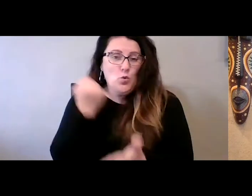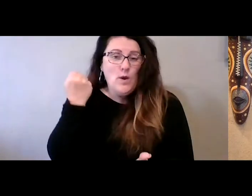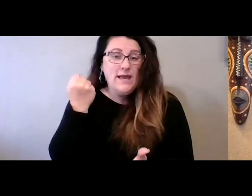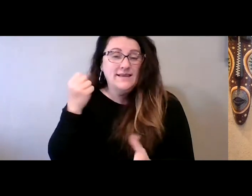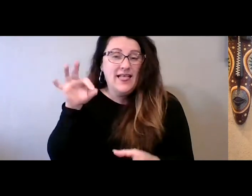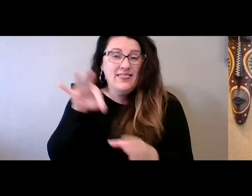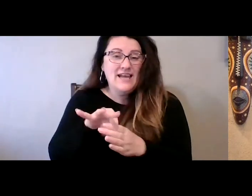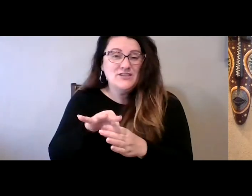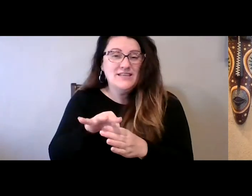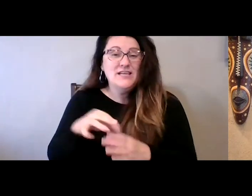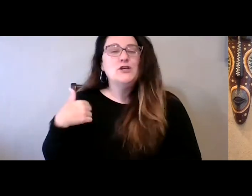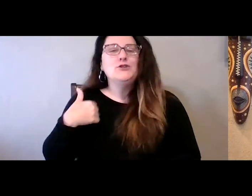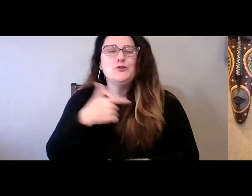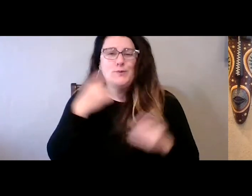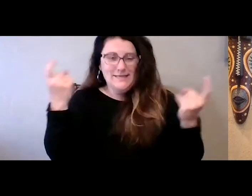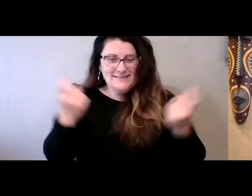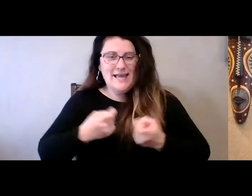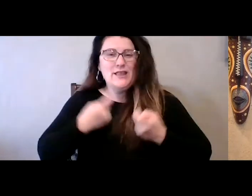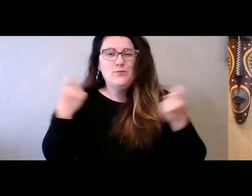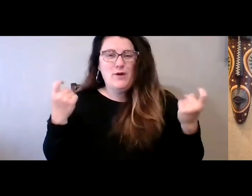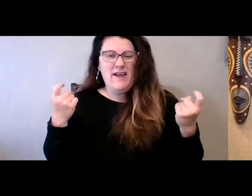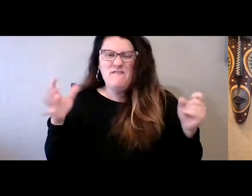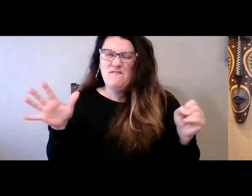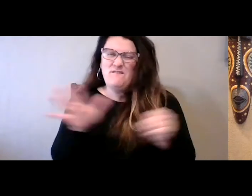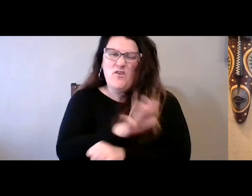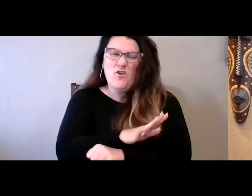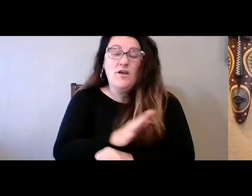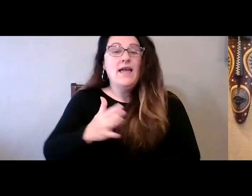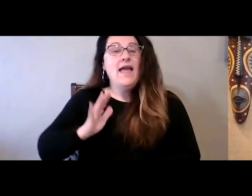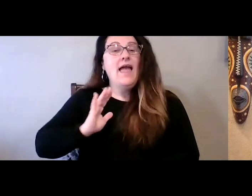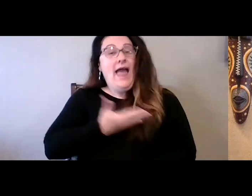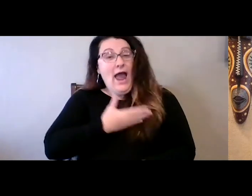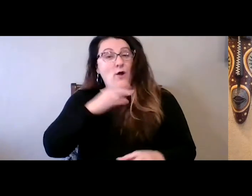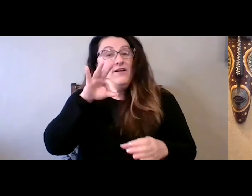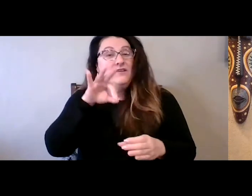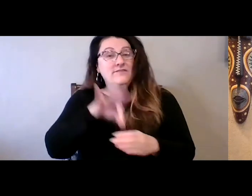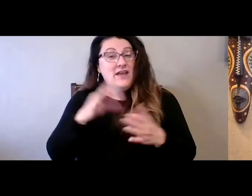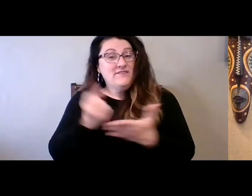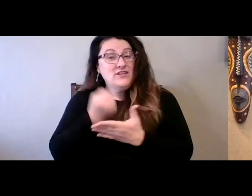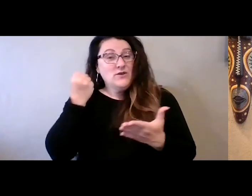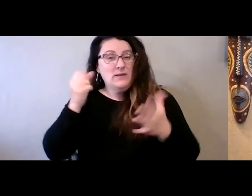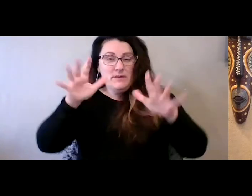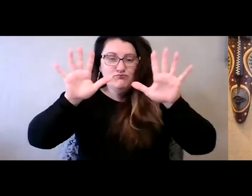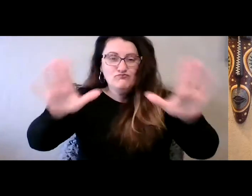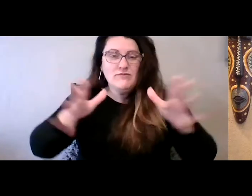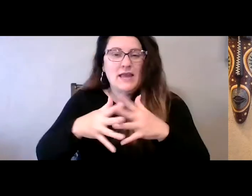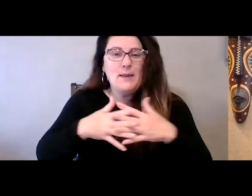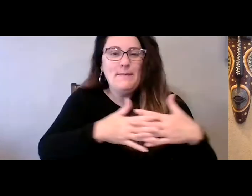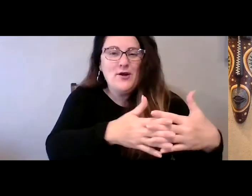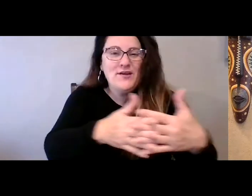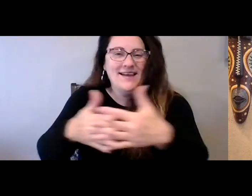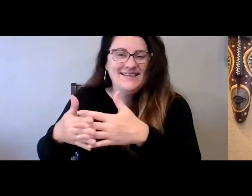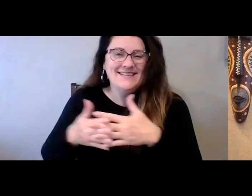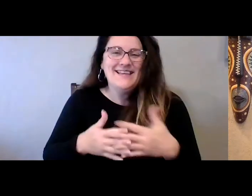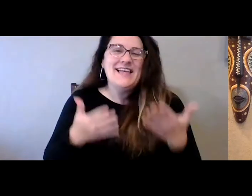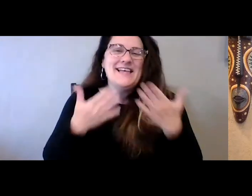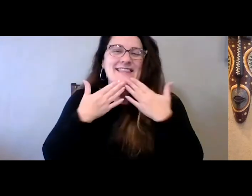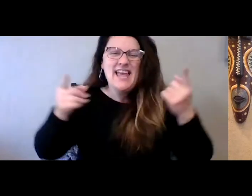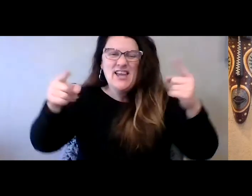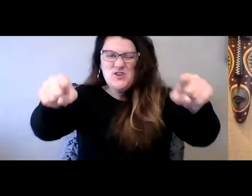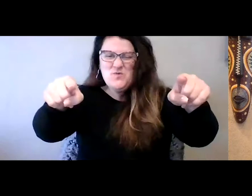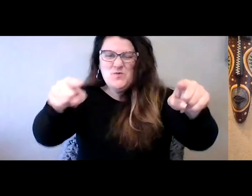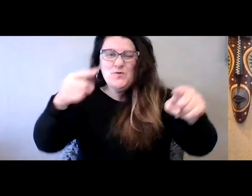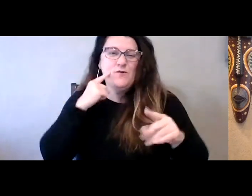And so we get to celebrate fully, not just our own victories here, but the victory that we helped to bring this country. So I want to thank everybody for